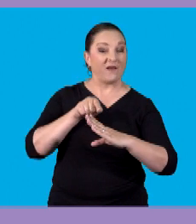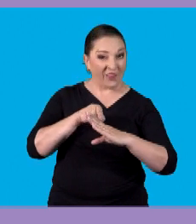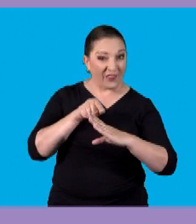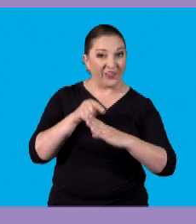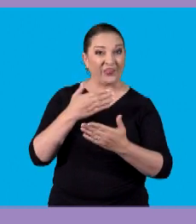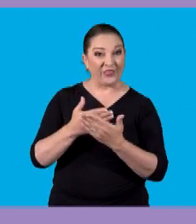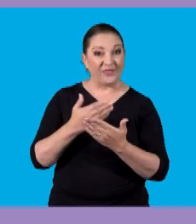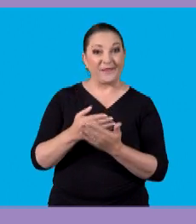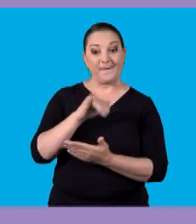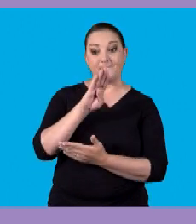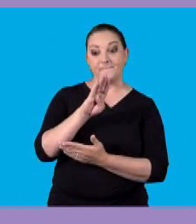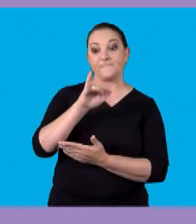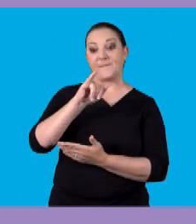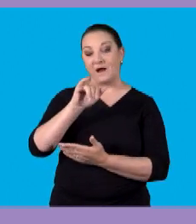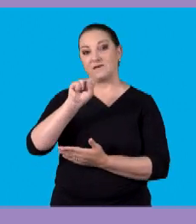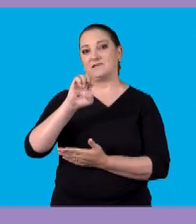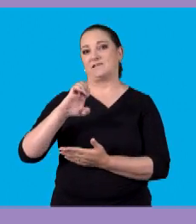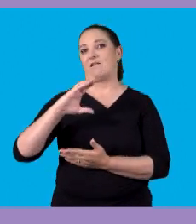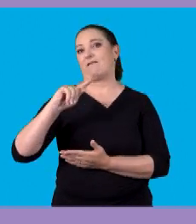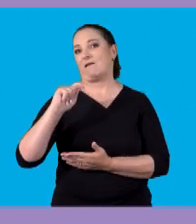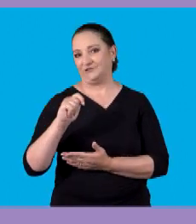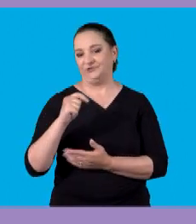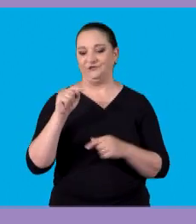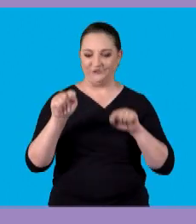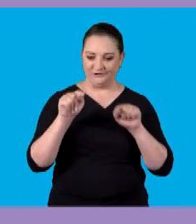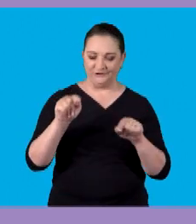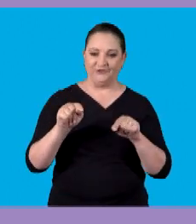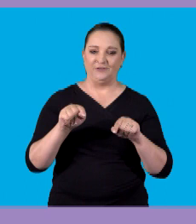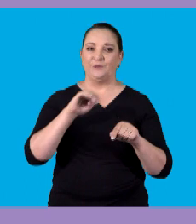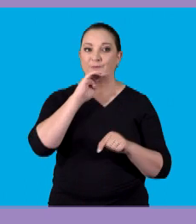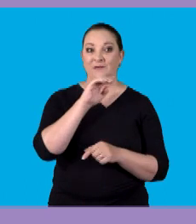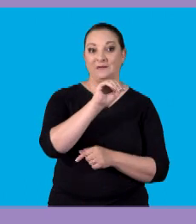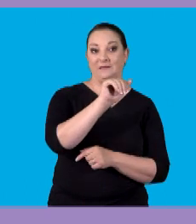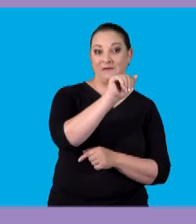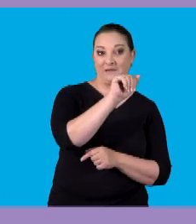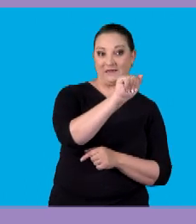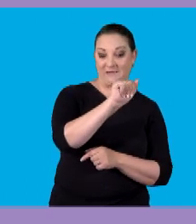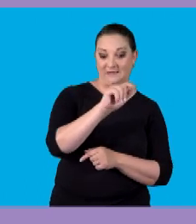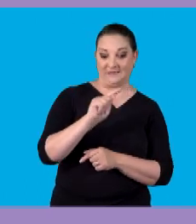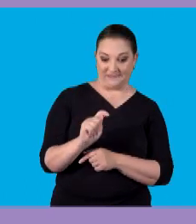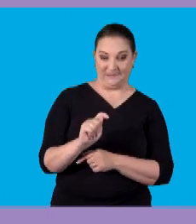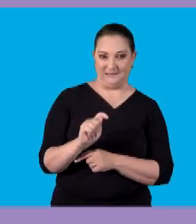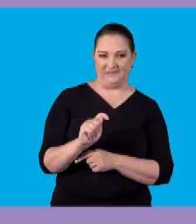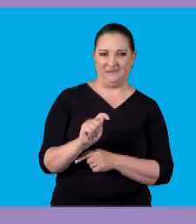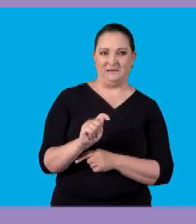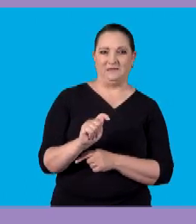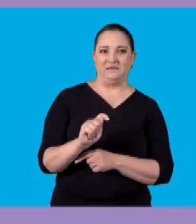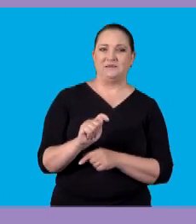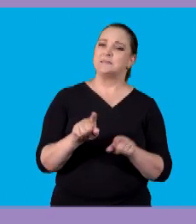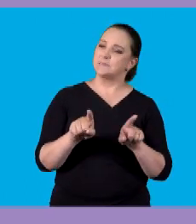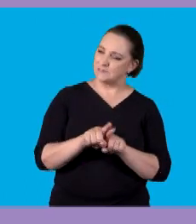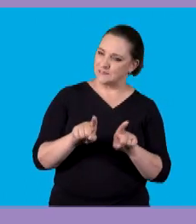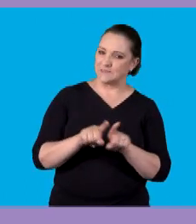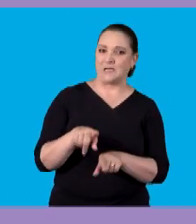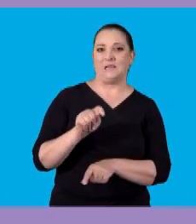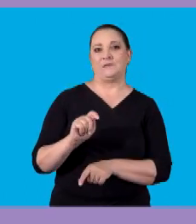where they bisect each other. Now this means that the length of AT will be equals to